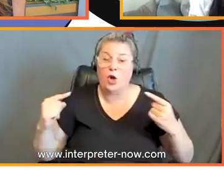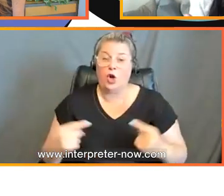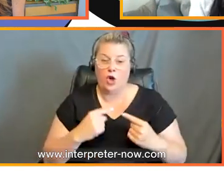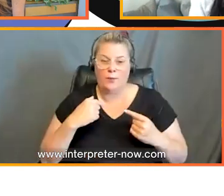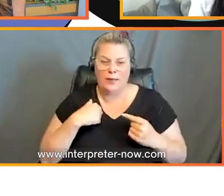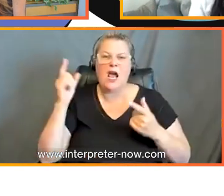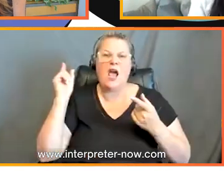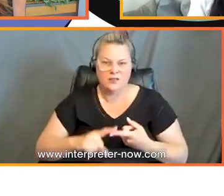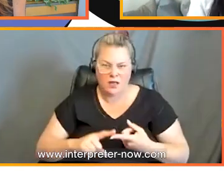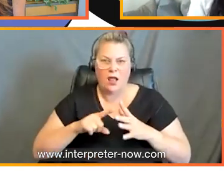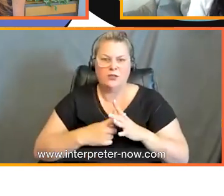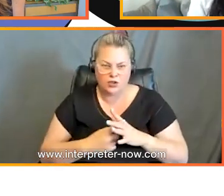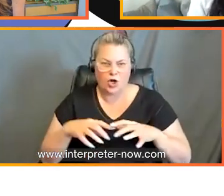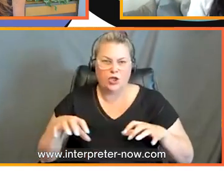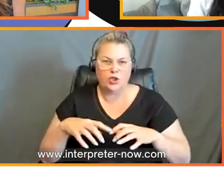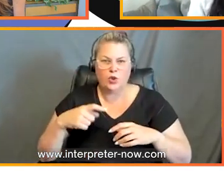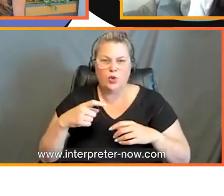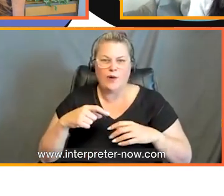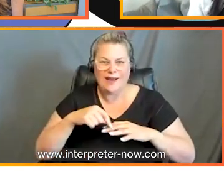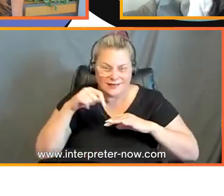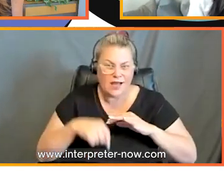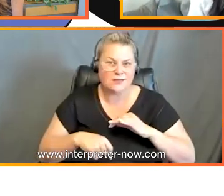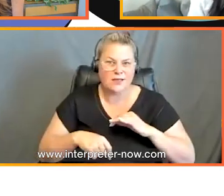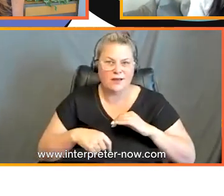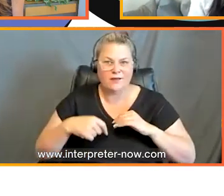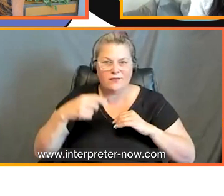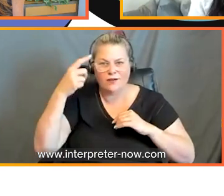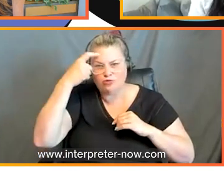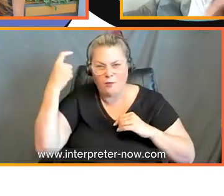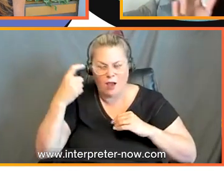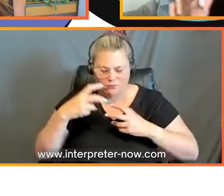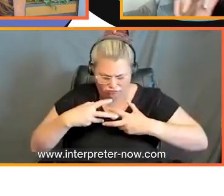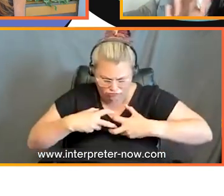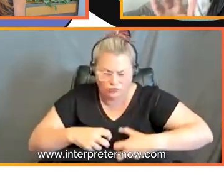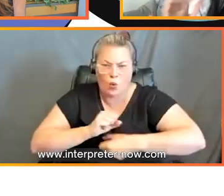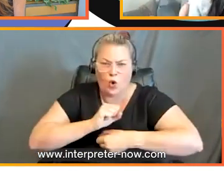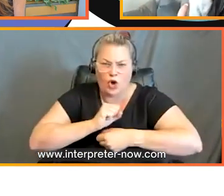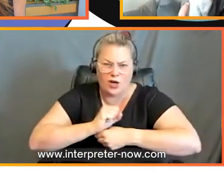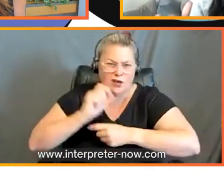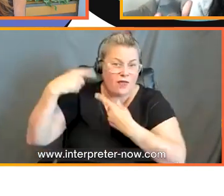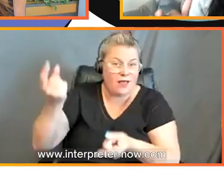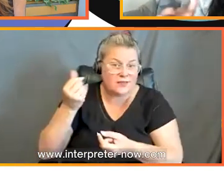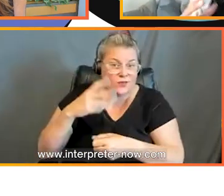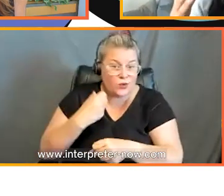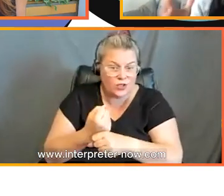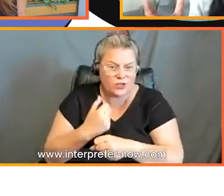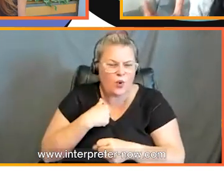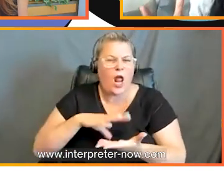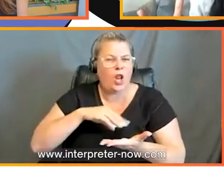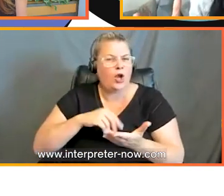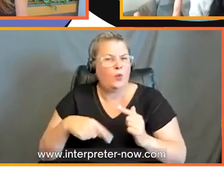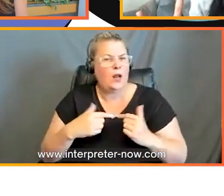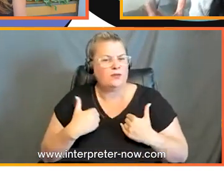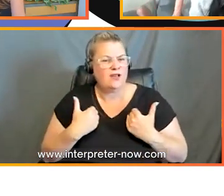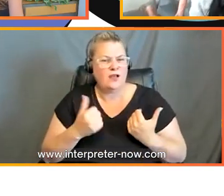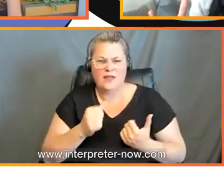last several years. But I learned from a young age that I shouldn't really be me and that something is